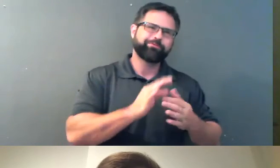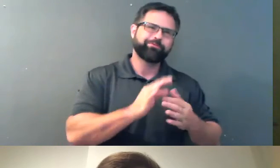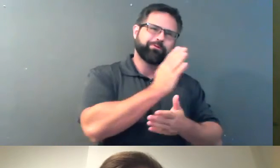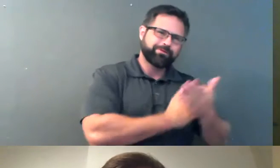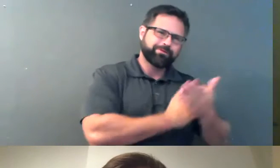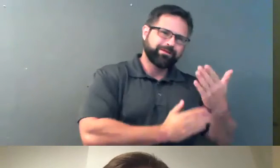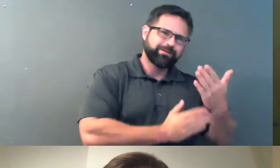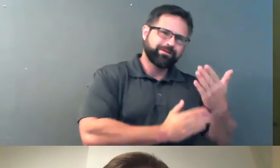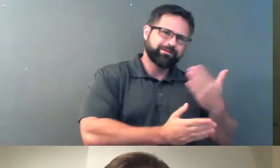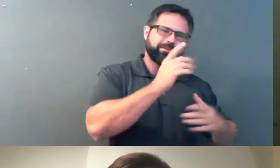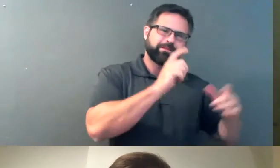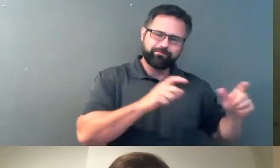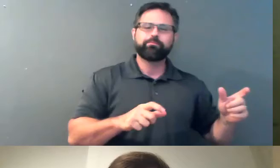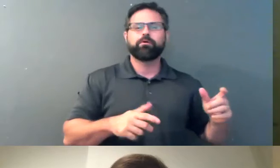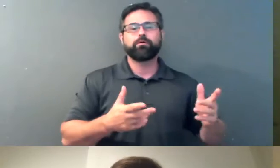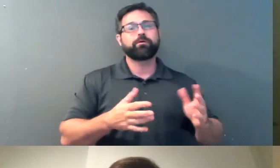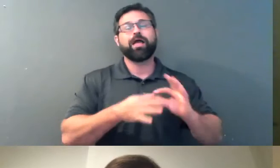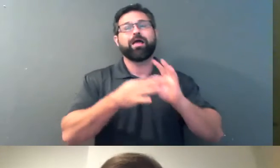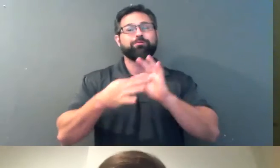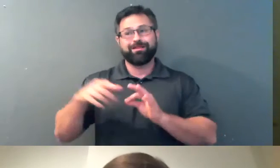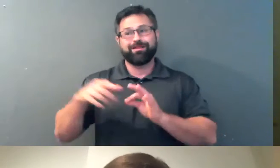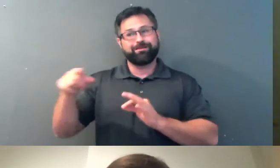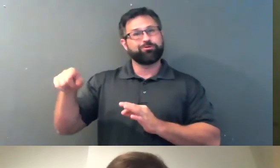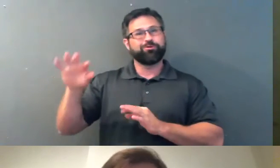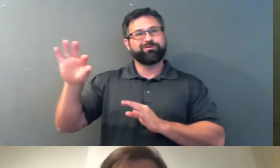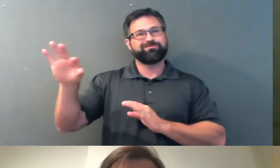the special rapporteur,